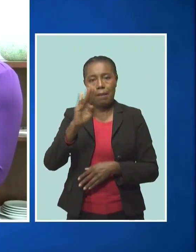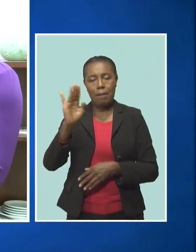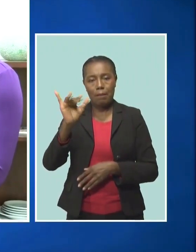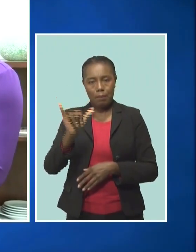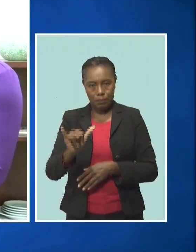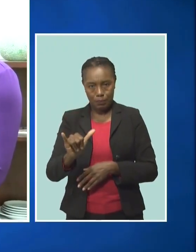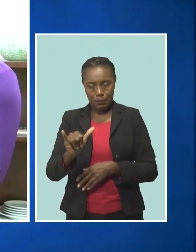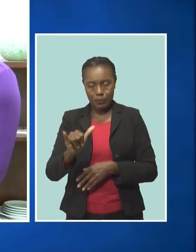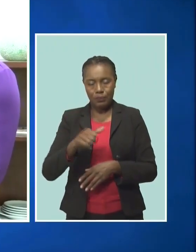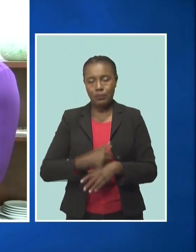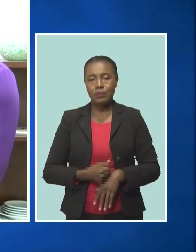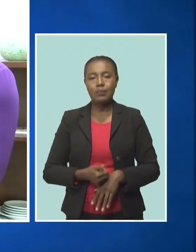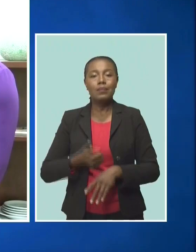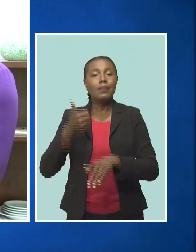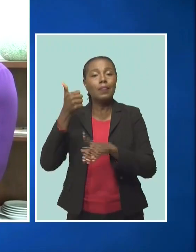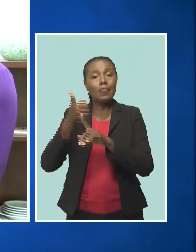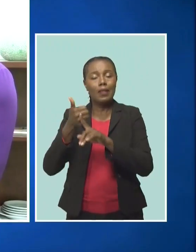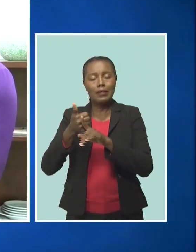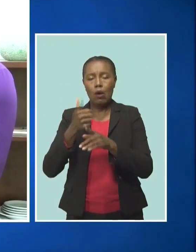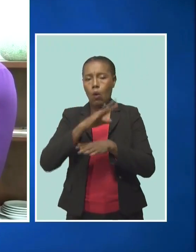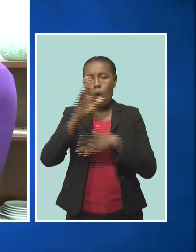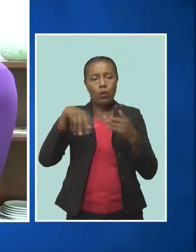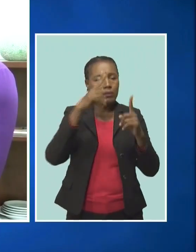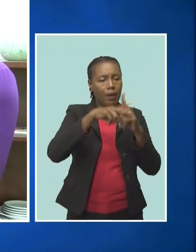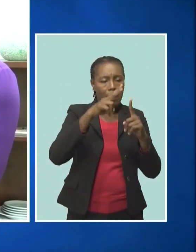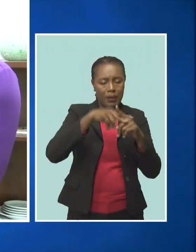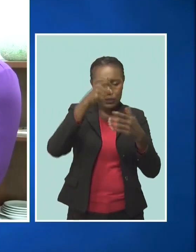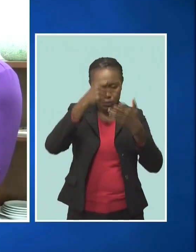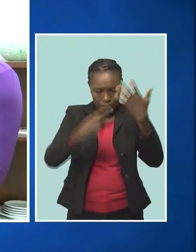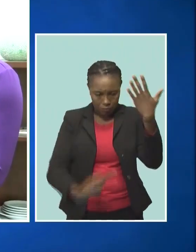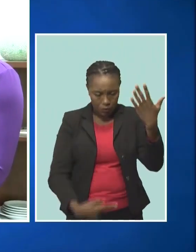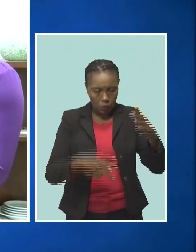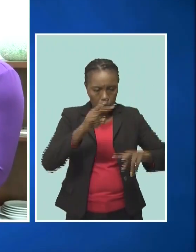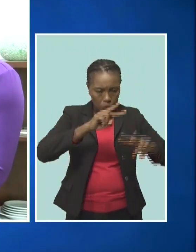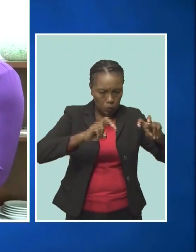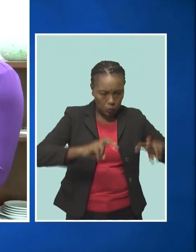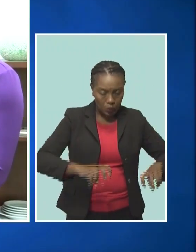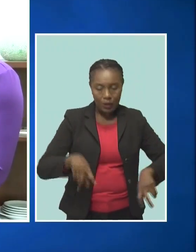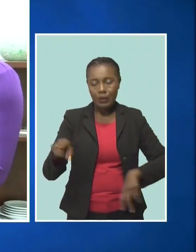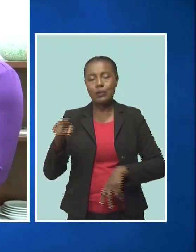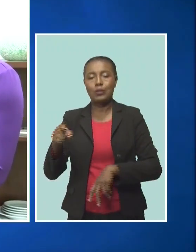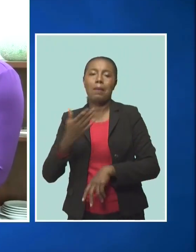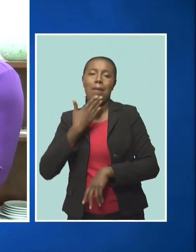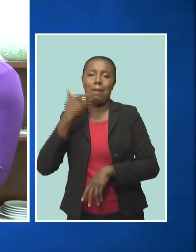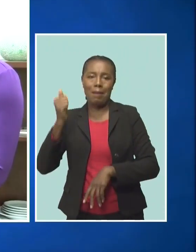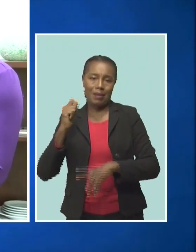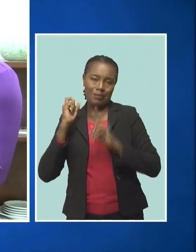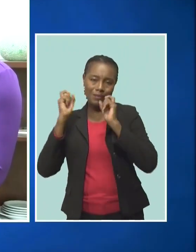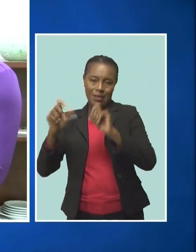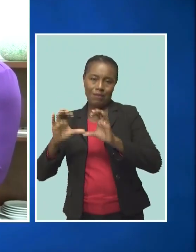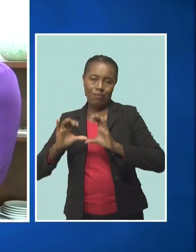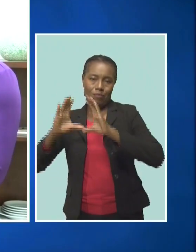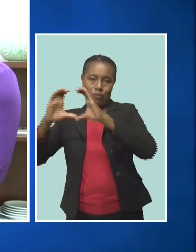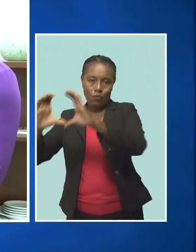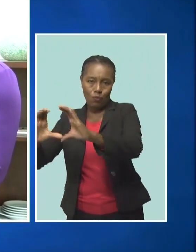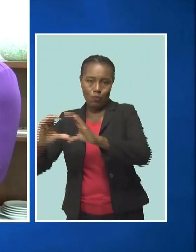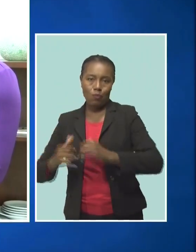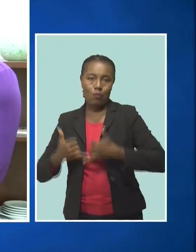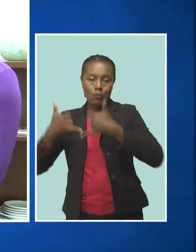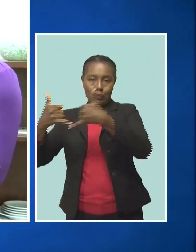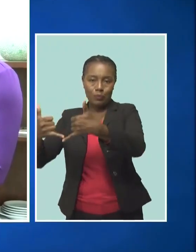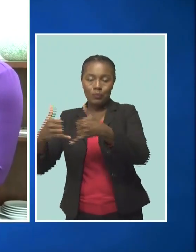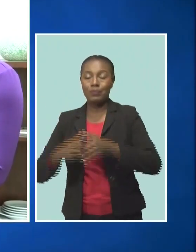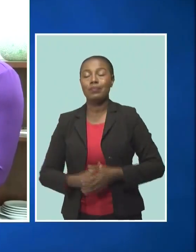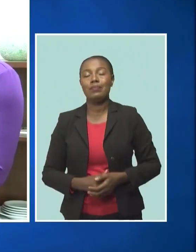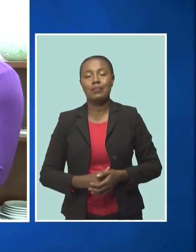haven't assessed all of the applications. We felt that she was the best candidate to receive the reward. The